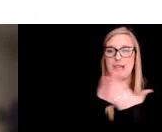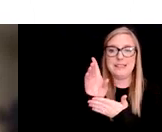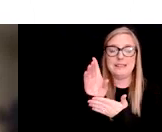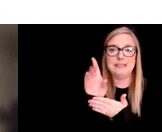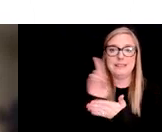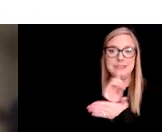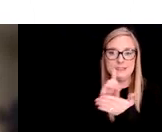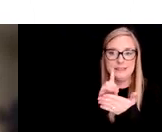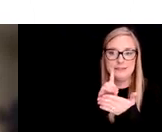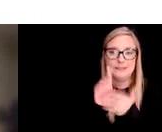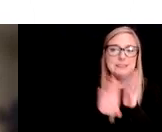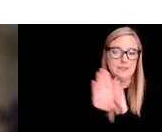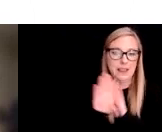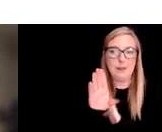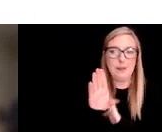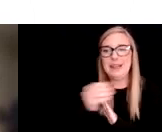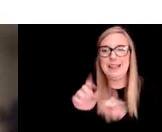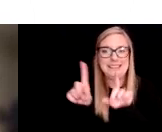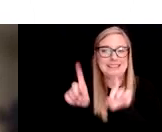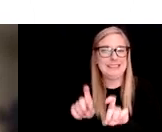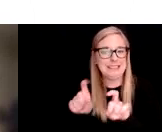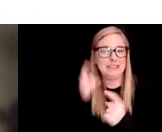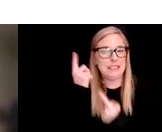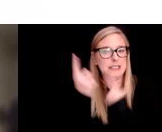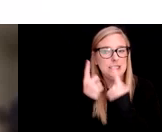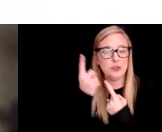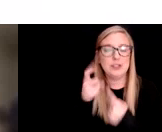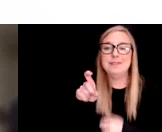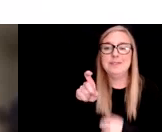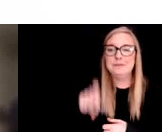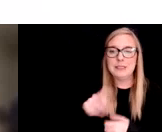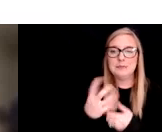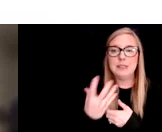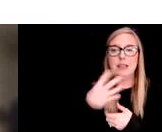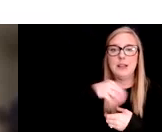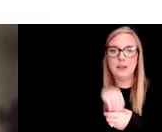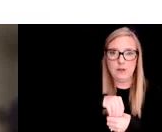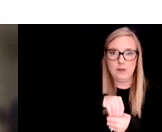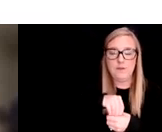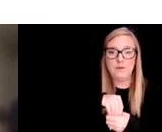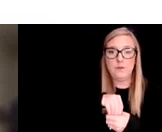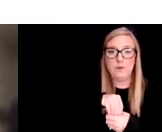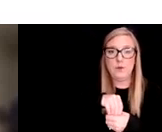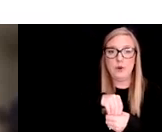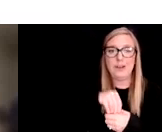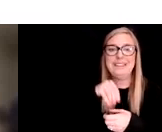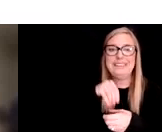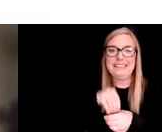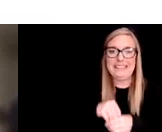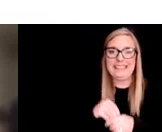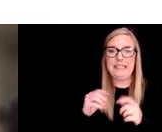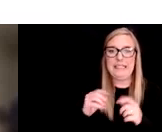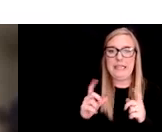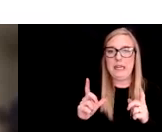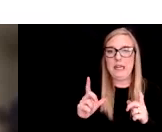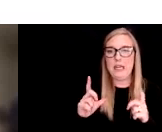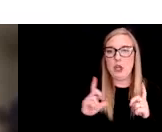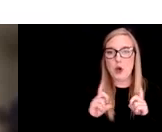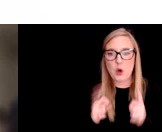testing consideration. It has to be something that's accounted for in the early stages